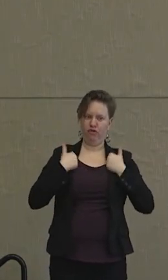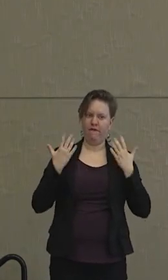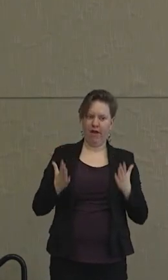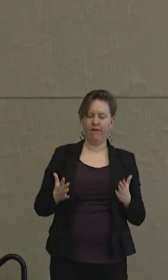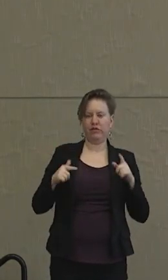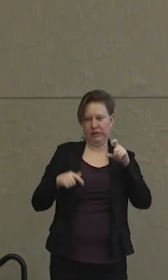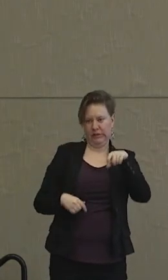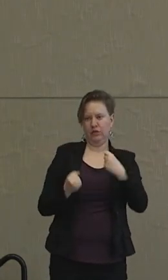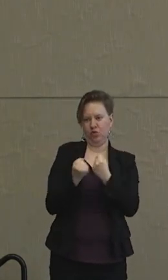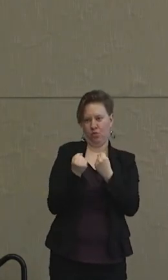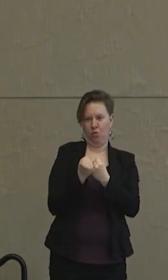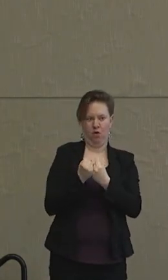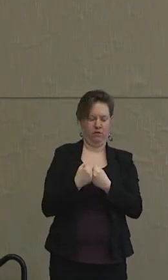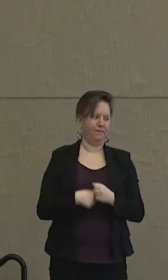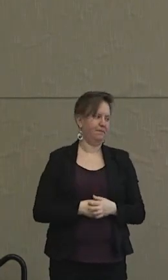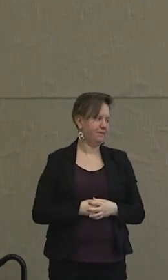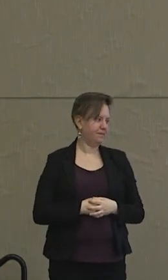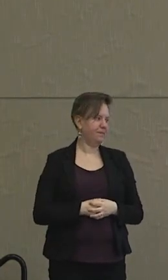need support.